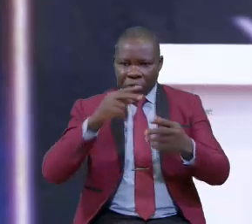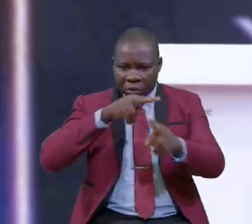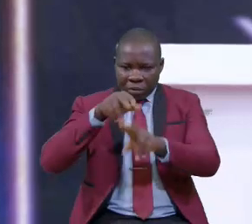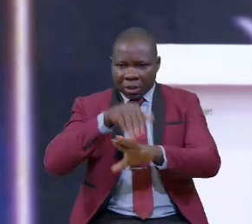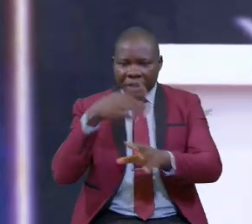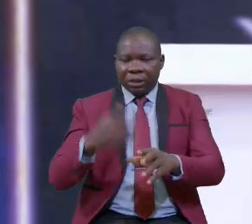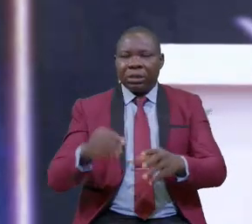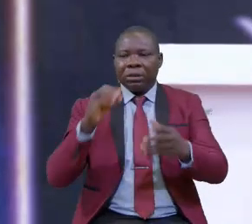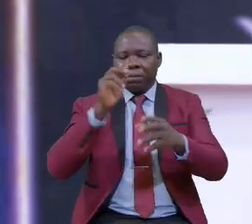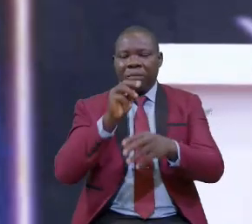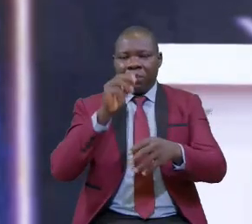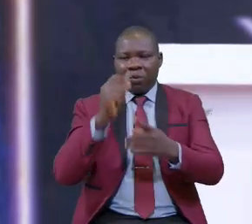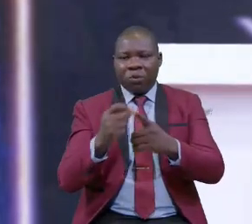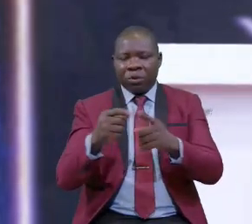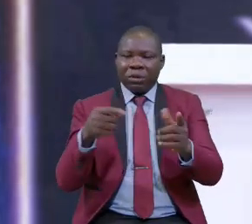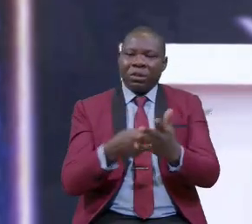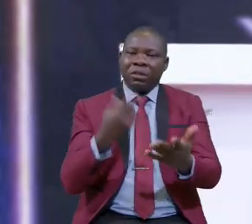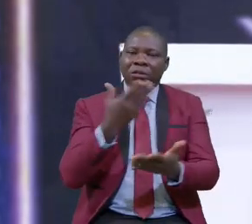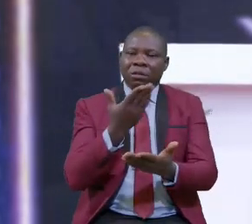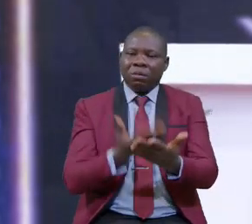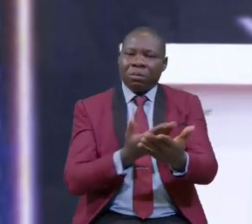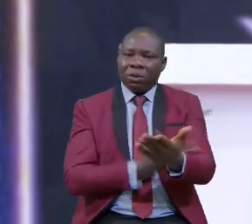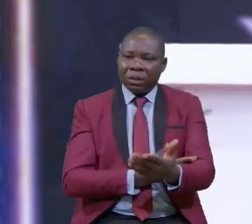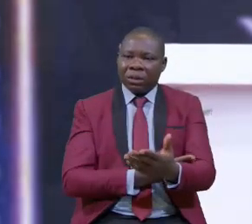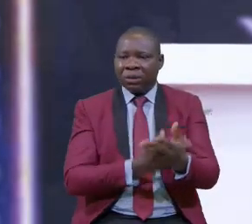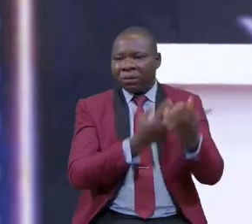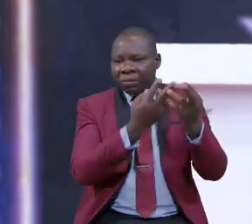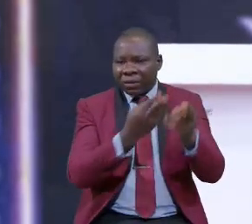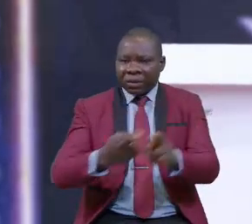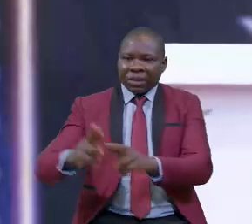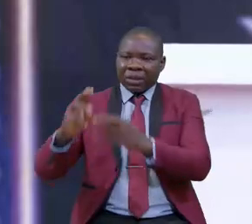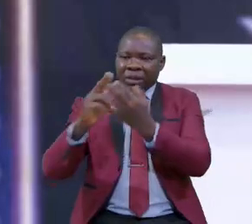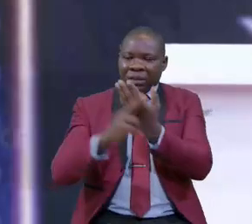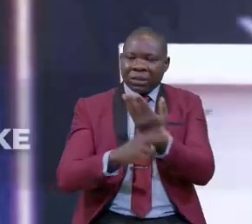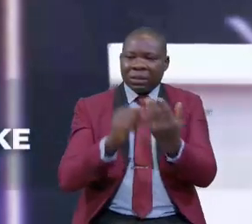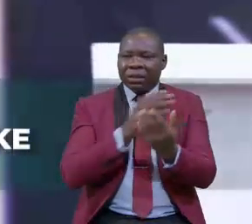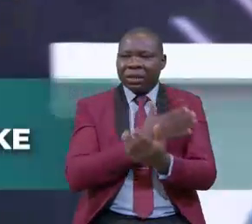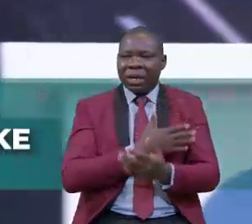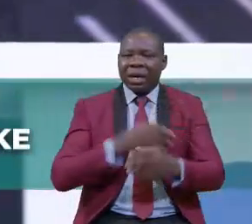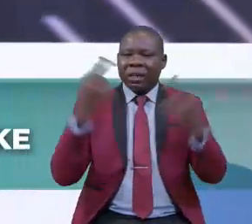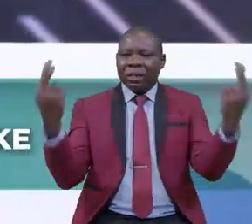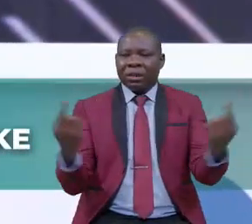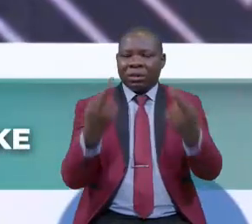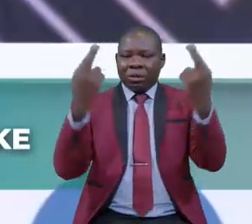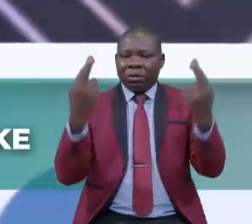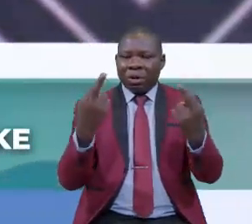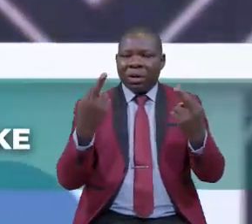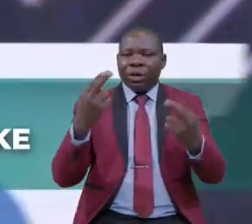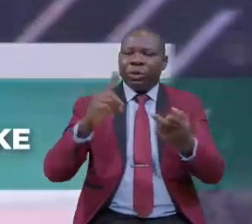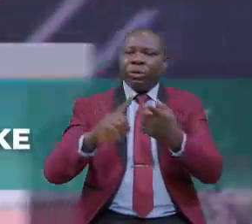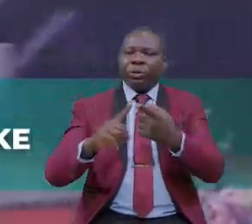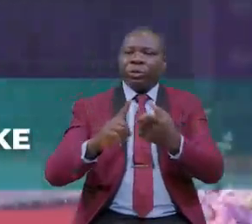and renewal for Christ-like penetration in ministry. Not just ordinary